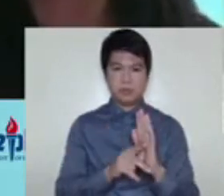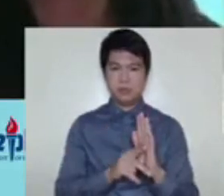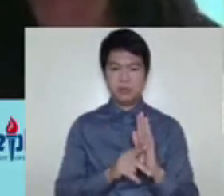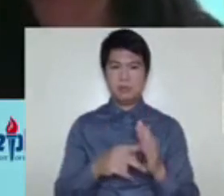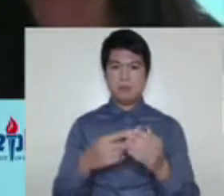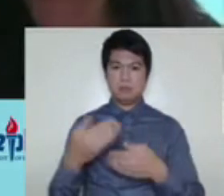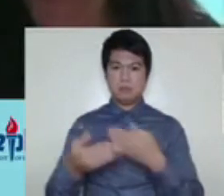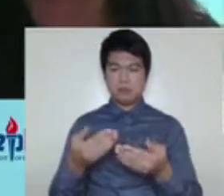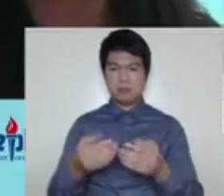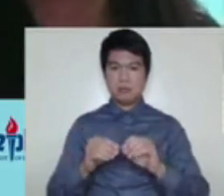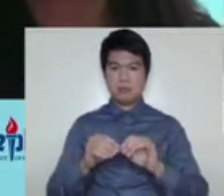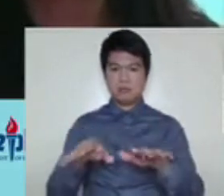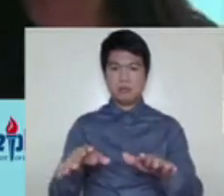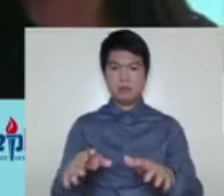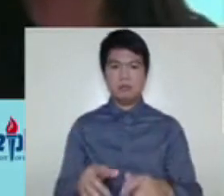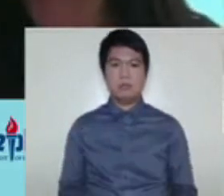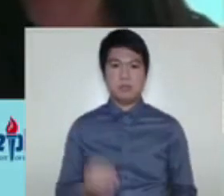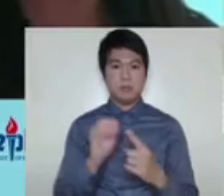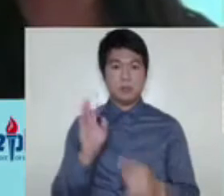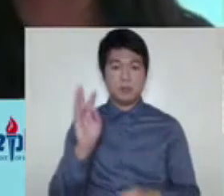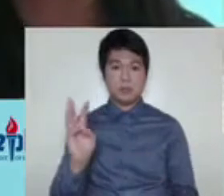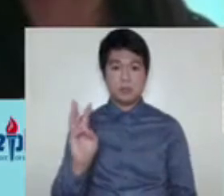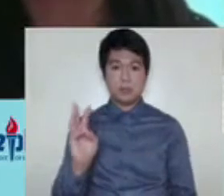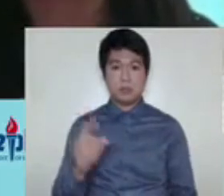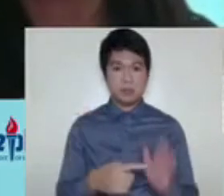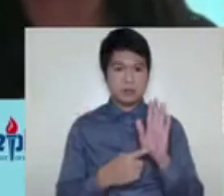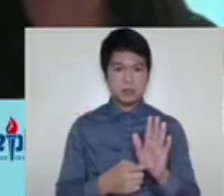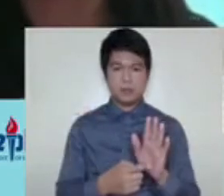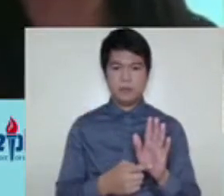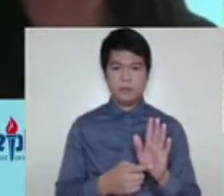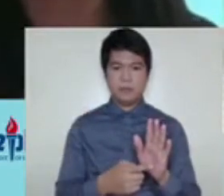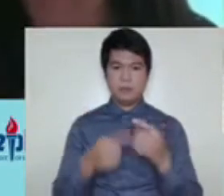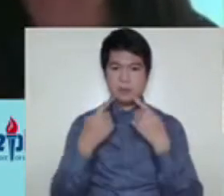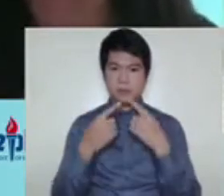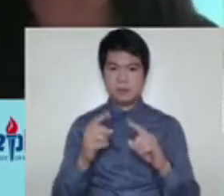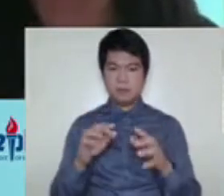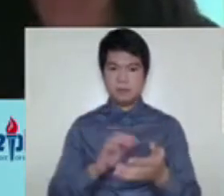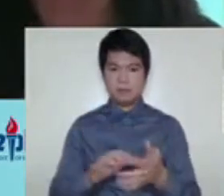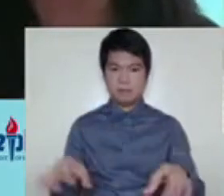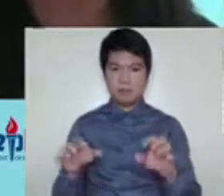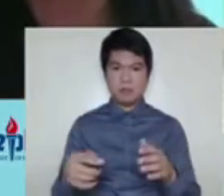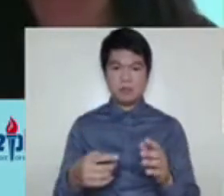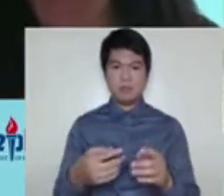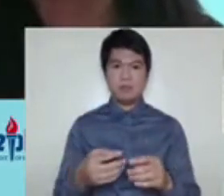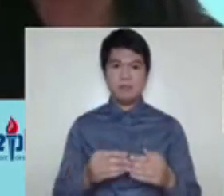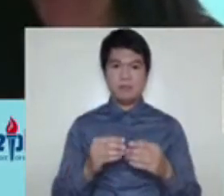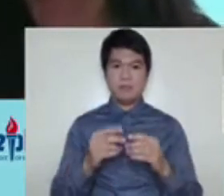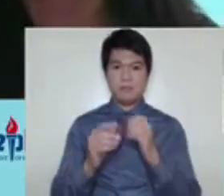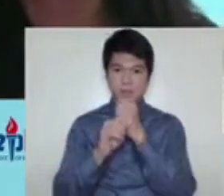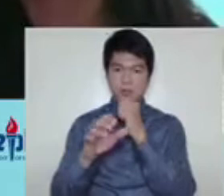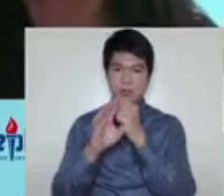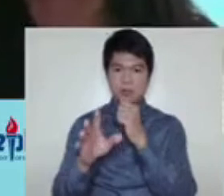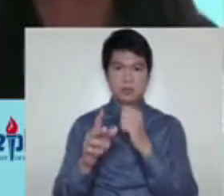6, exhibited effective practices to foster learning environments that promote fairness, respect, and care